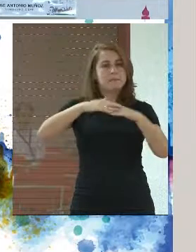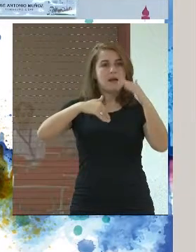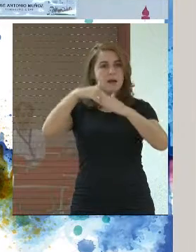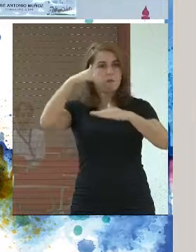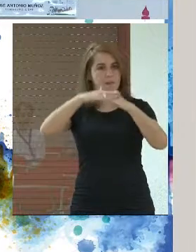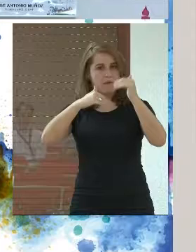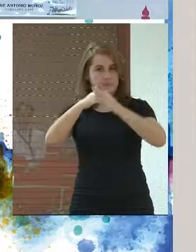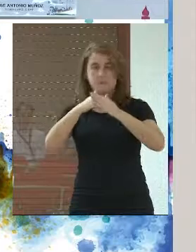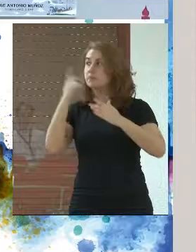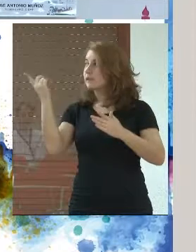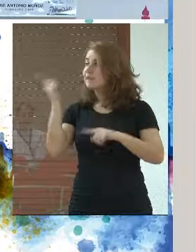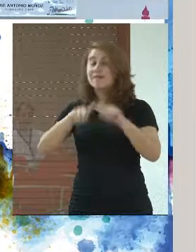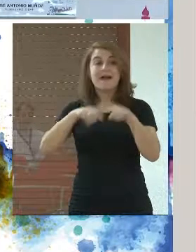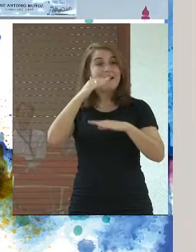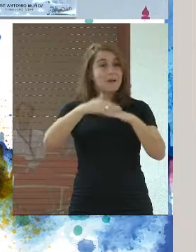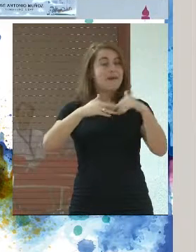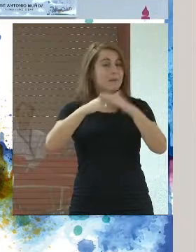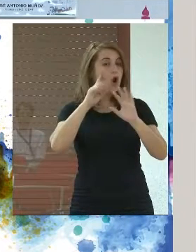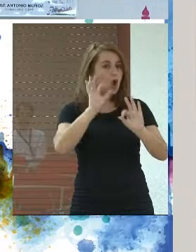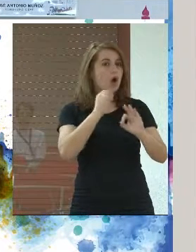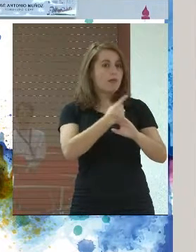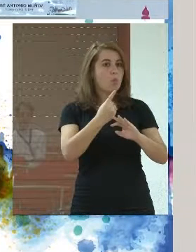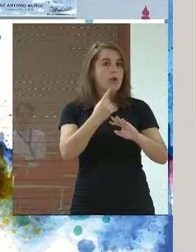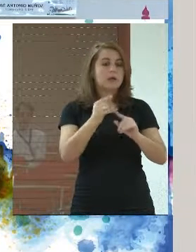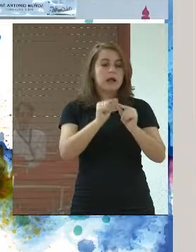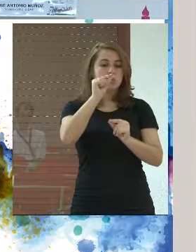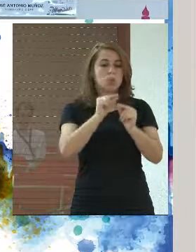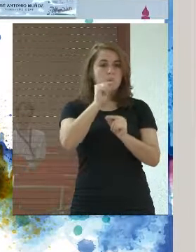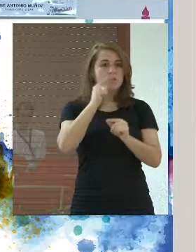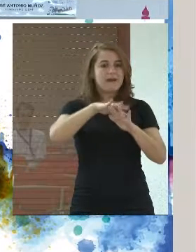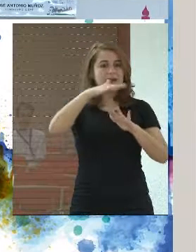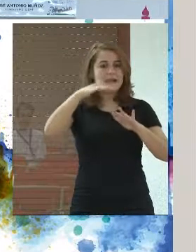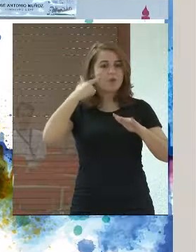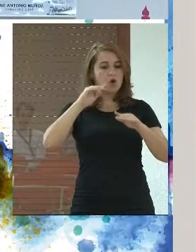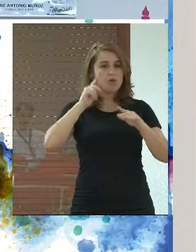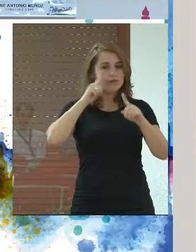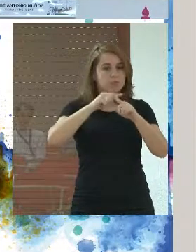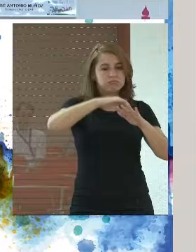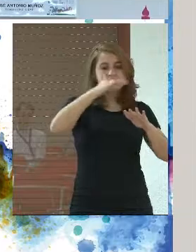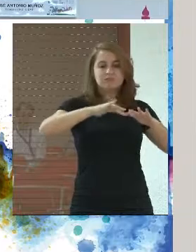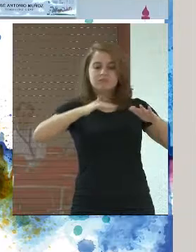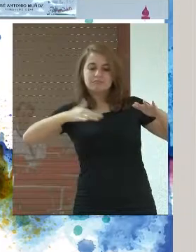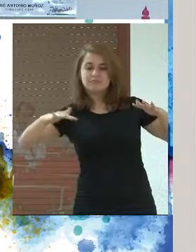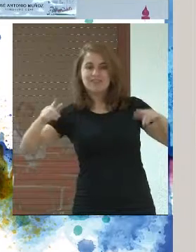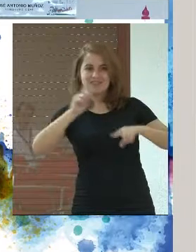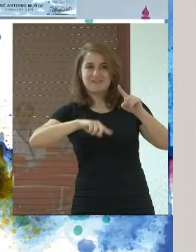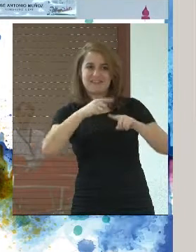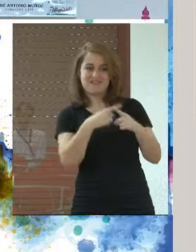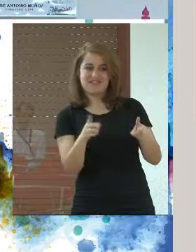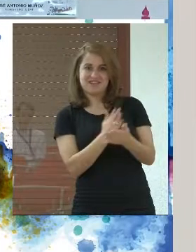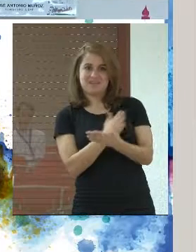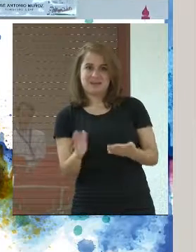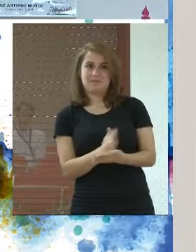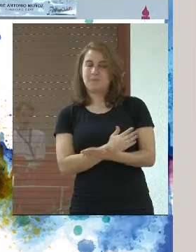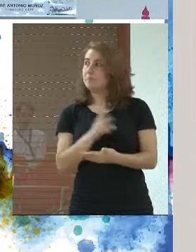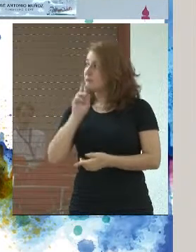different layers. This is an overlapping of layers. In each one of the layers, we have a different height, a different